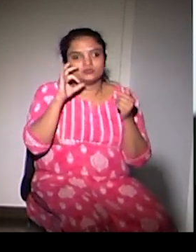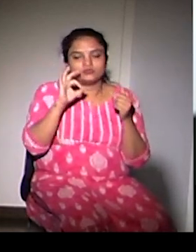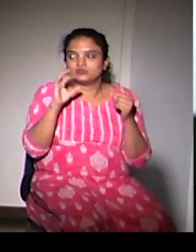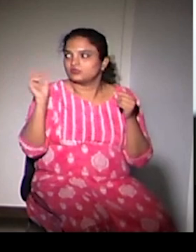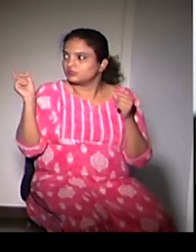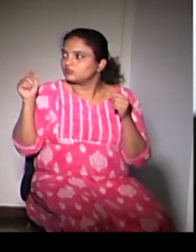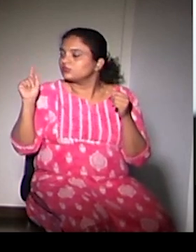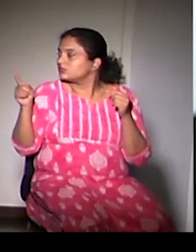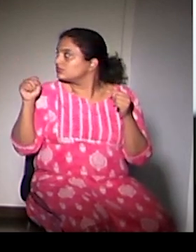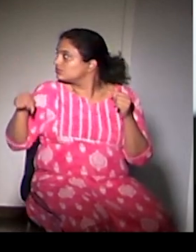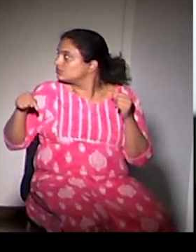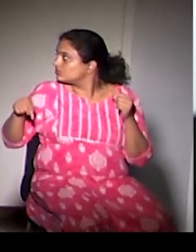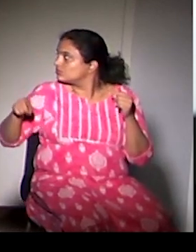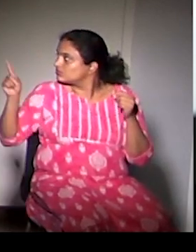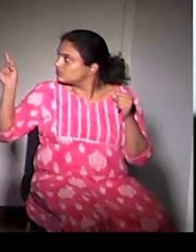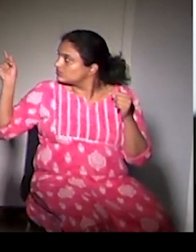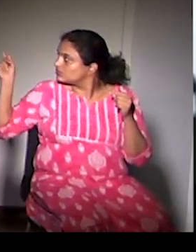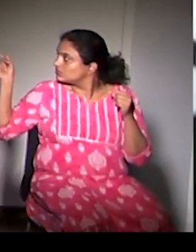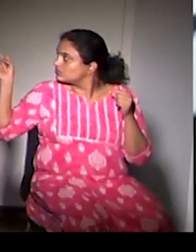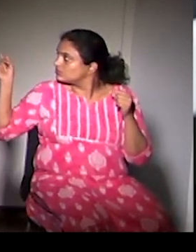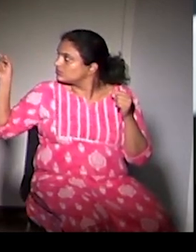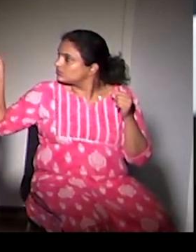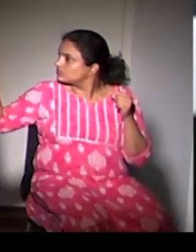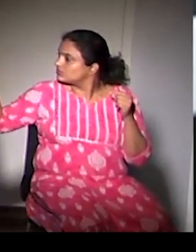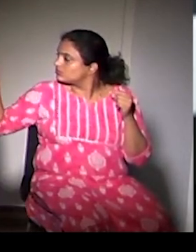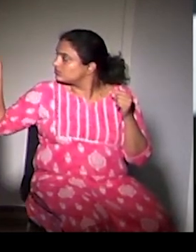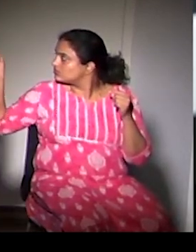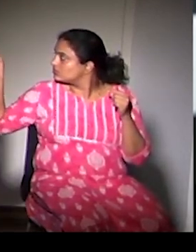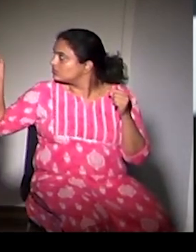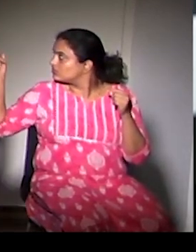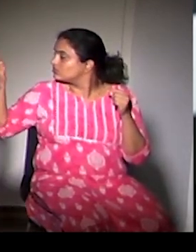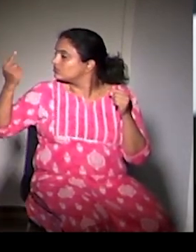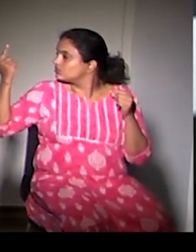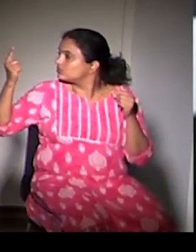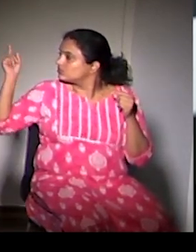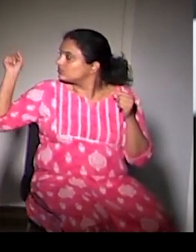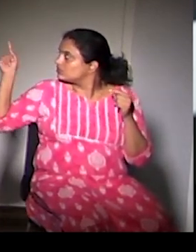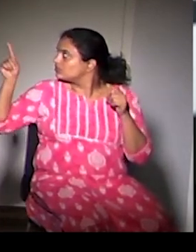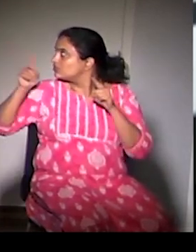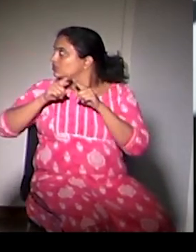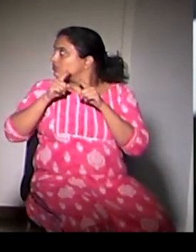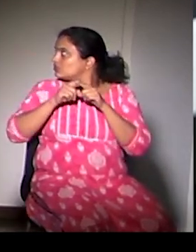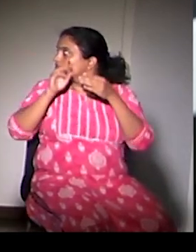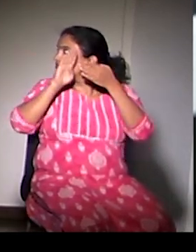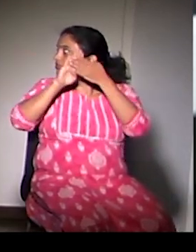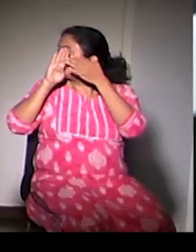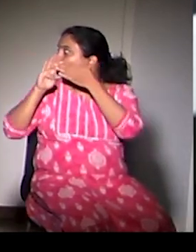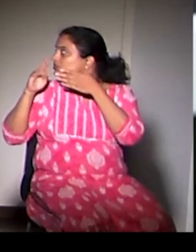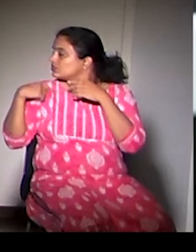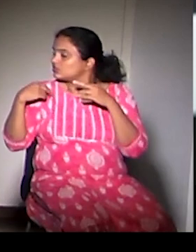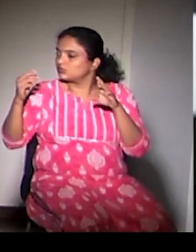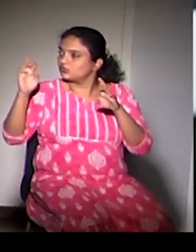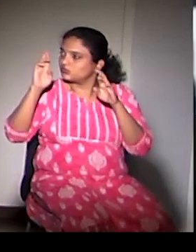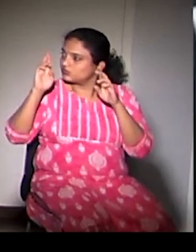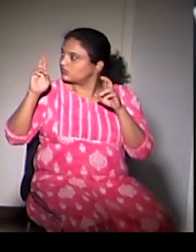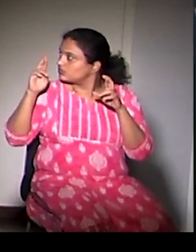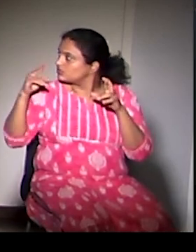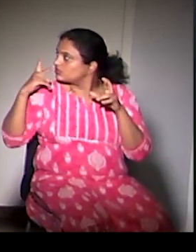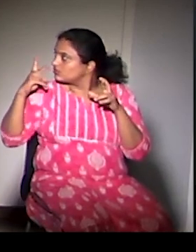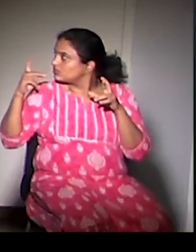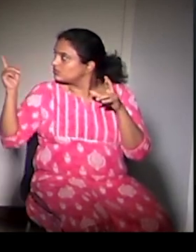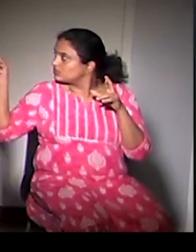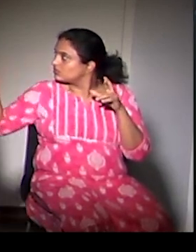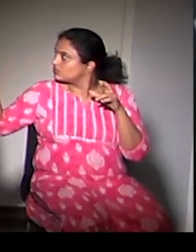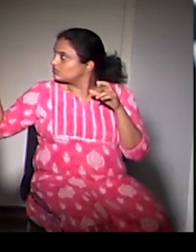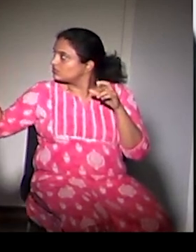But today all we've got is this mirror glass stuck onto the tiles, and I'm hoping that underneath this bit